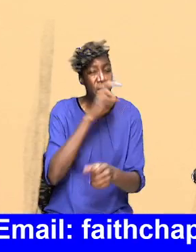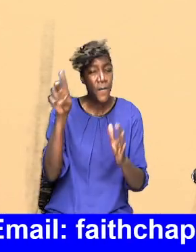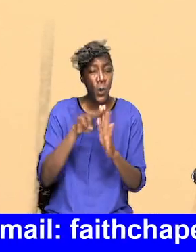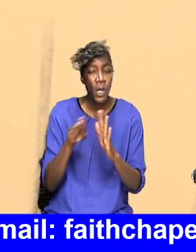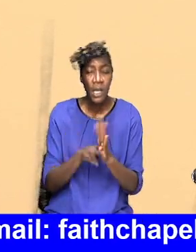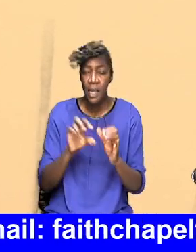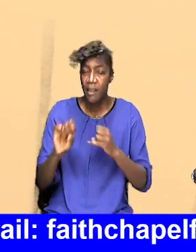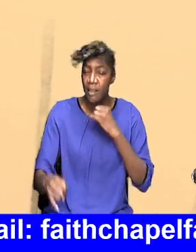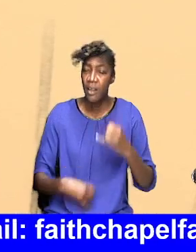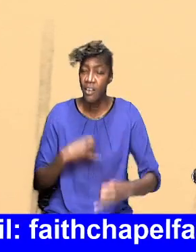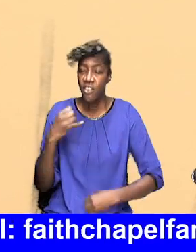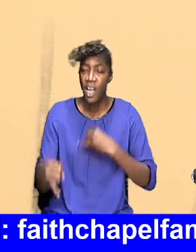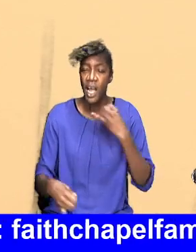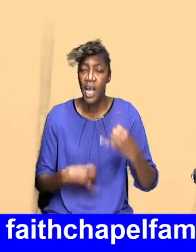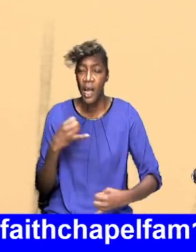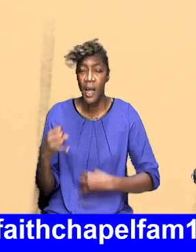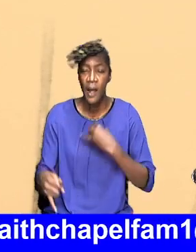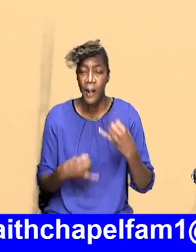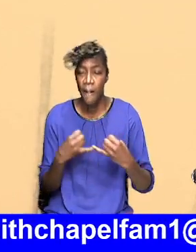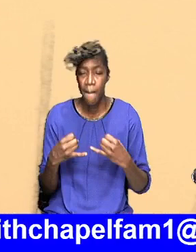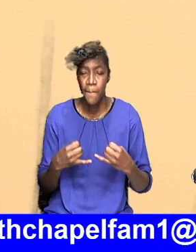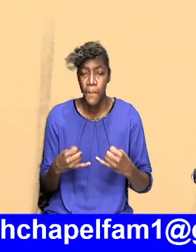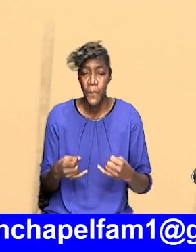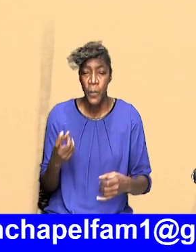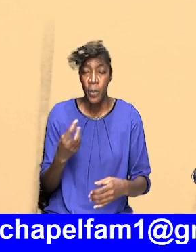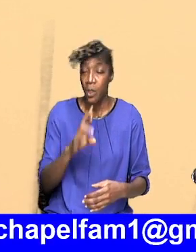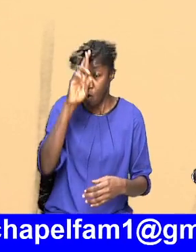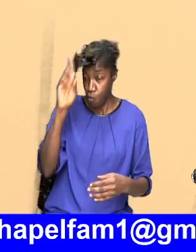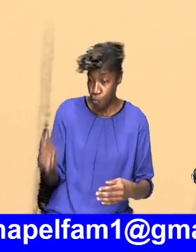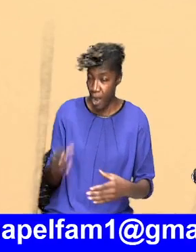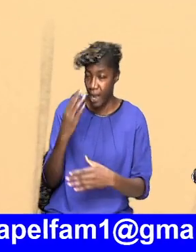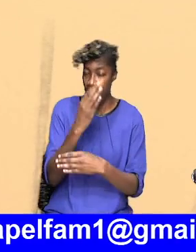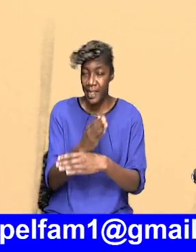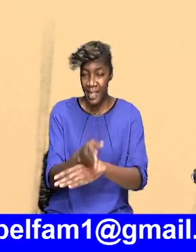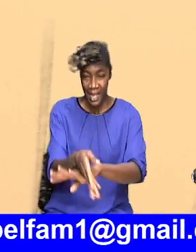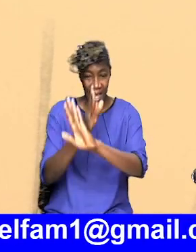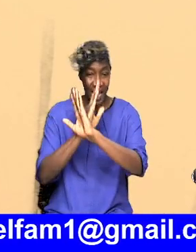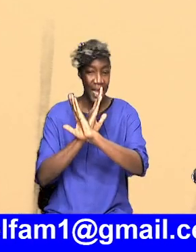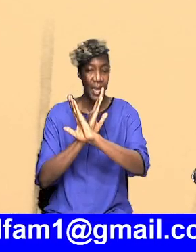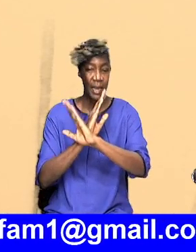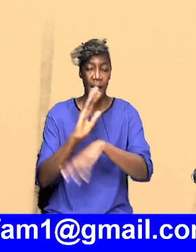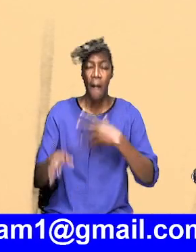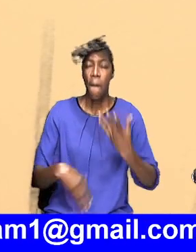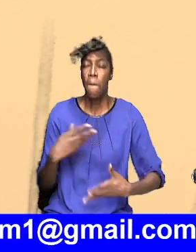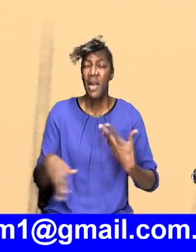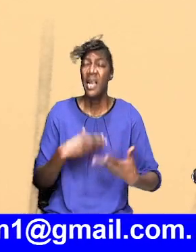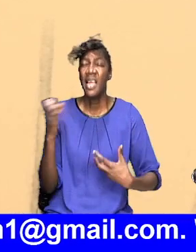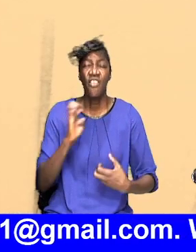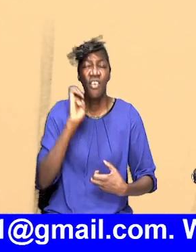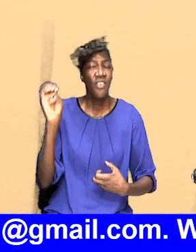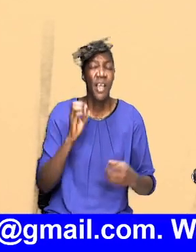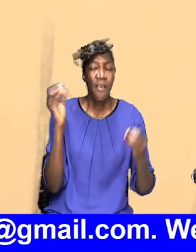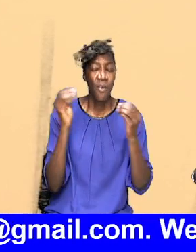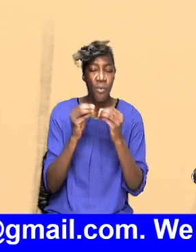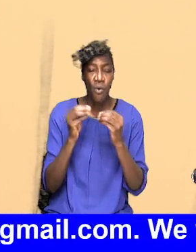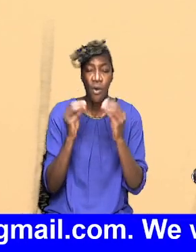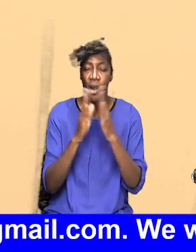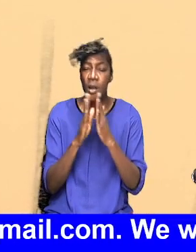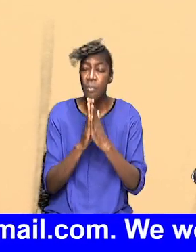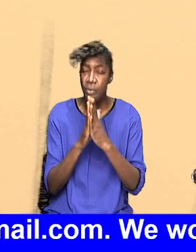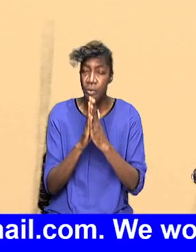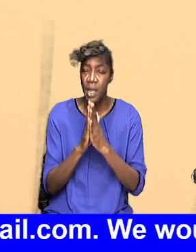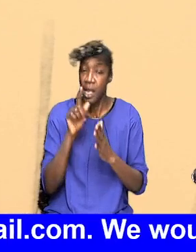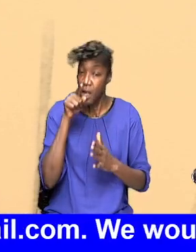joy. Haku Shabahaya. And at his right hand, there are pleasures forevermore. I pray, God, that somebody